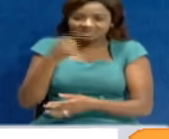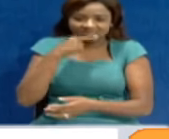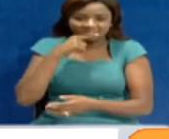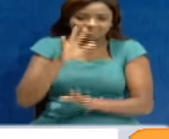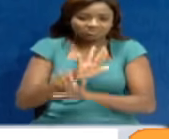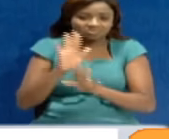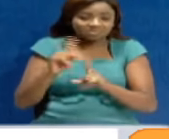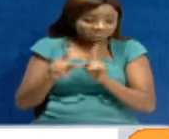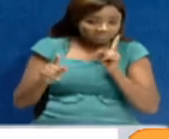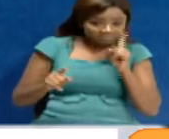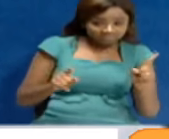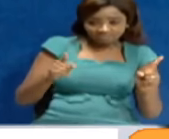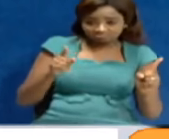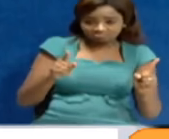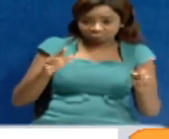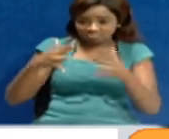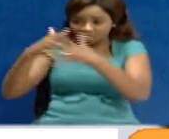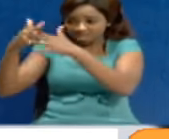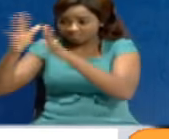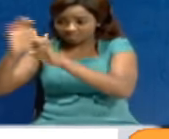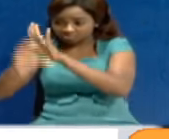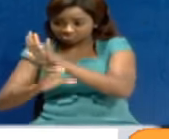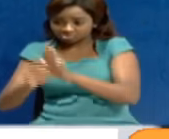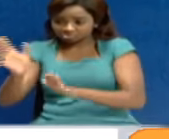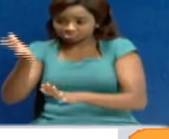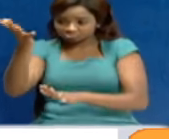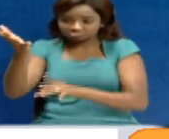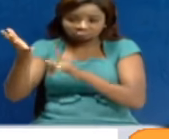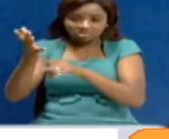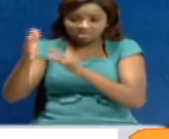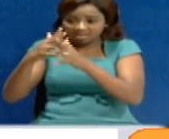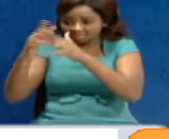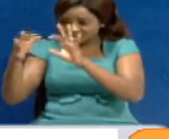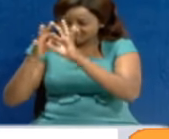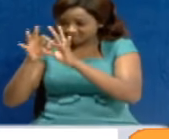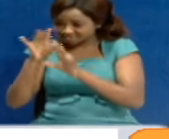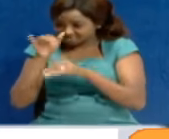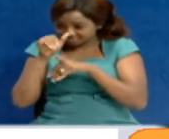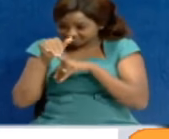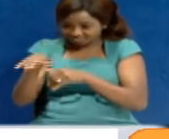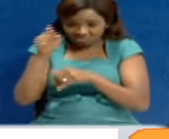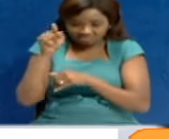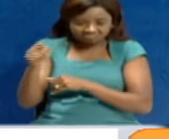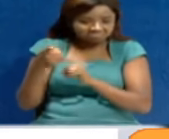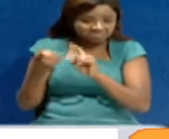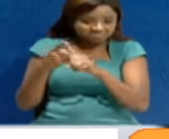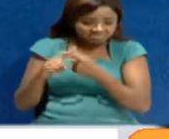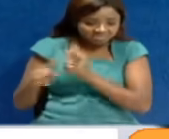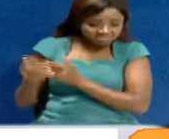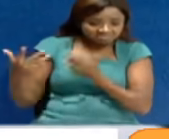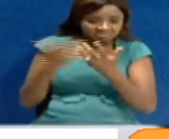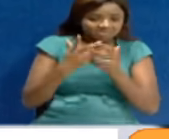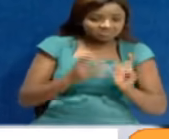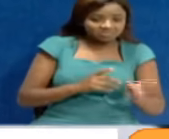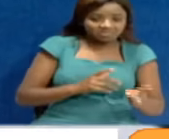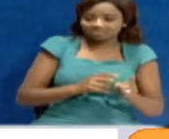I think that when you hold up the US Constitution or the US culture as the standard, you should realize that the US